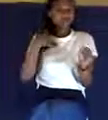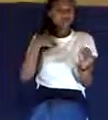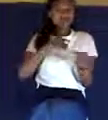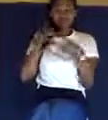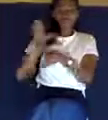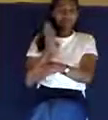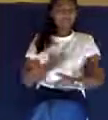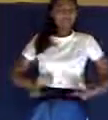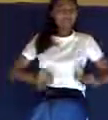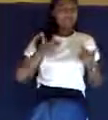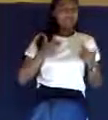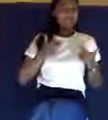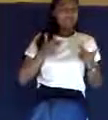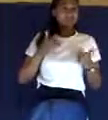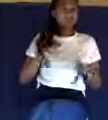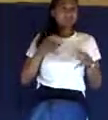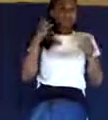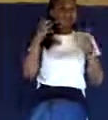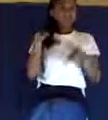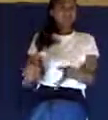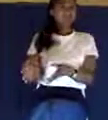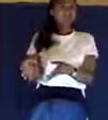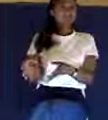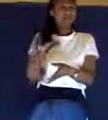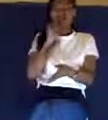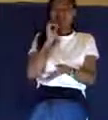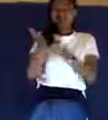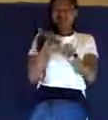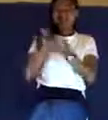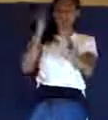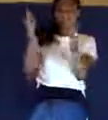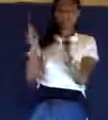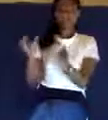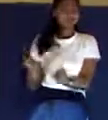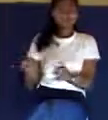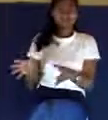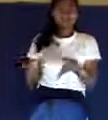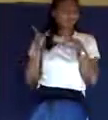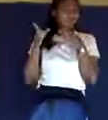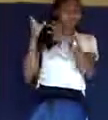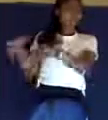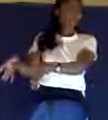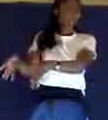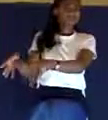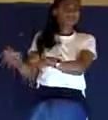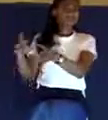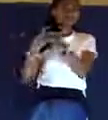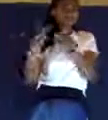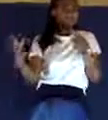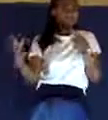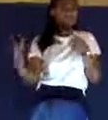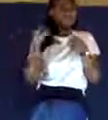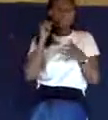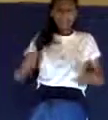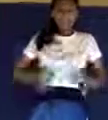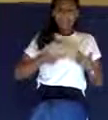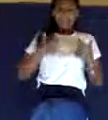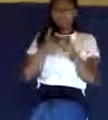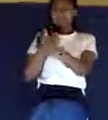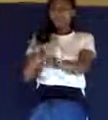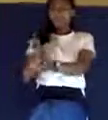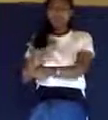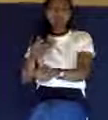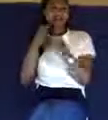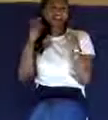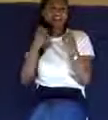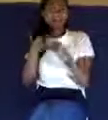You leave it all behind. You're no longer serving idols. You're no longer living in past sin.